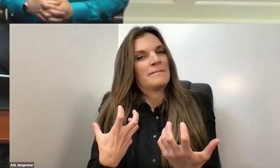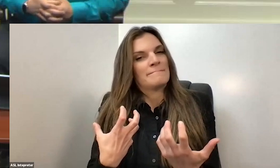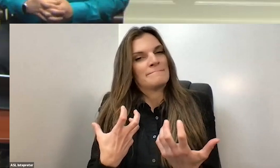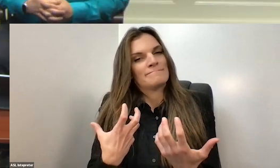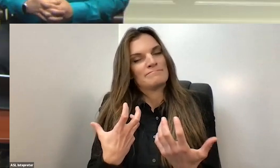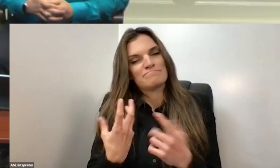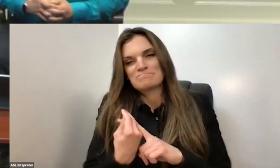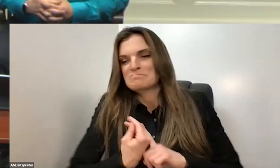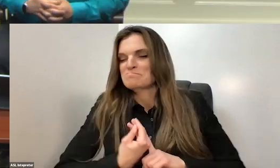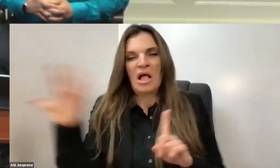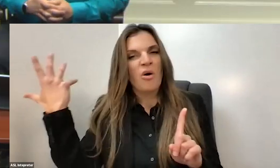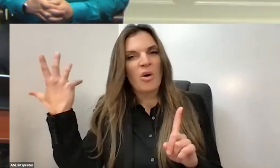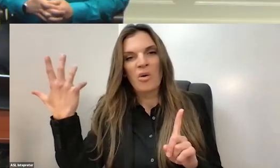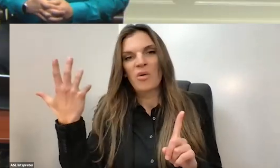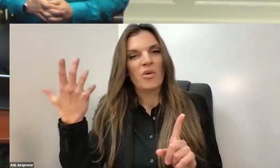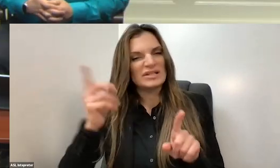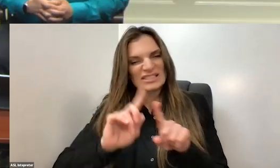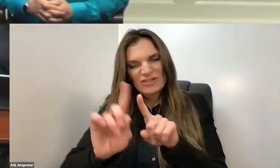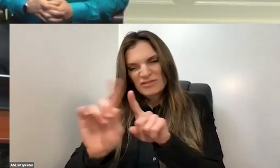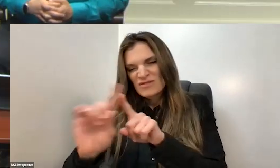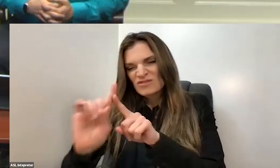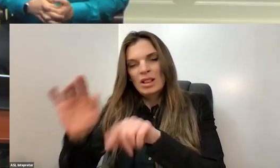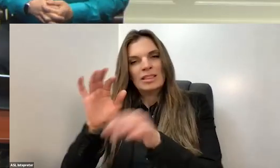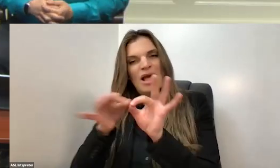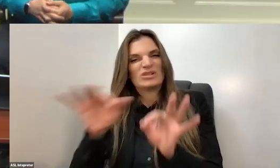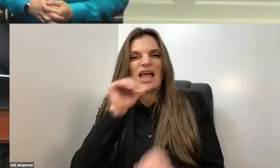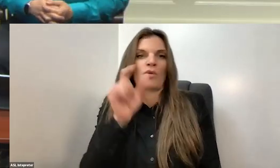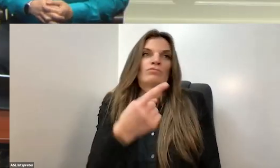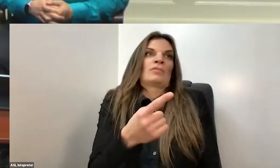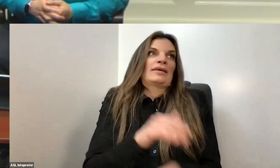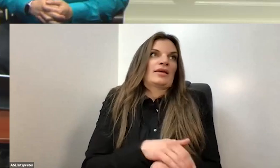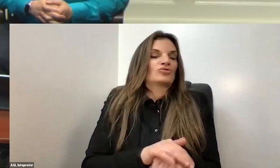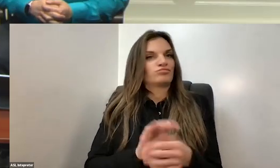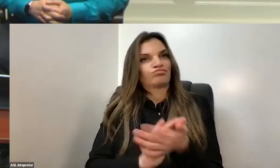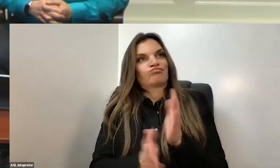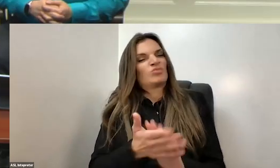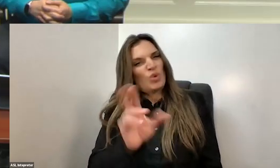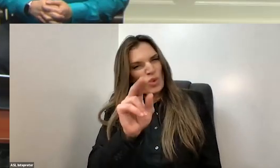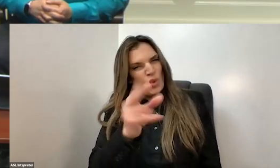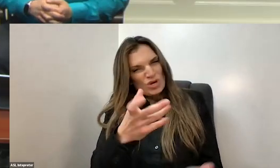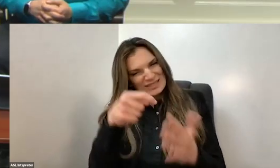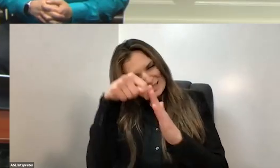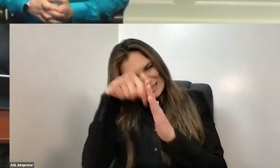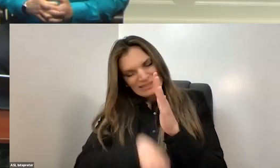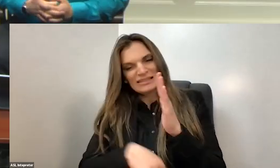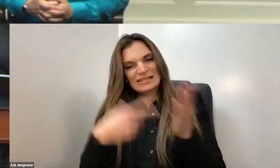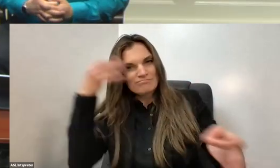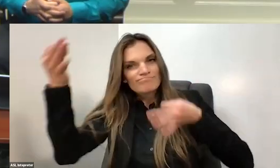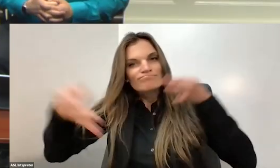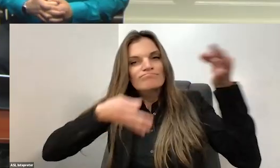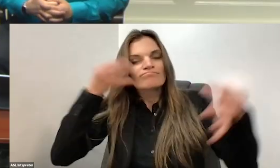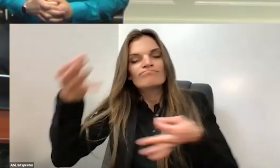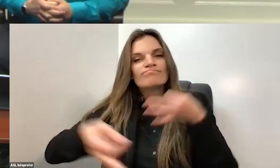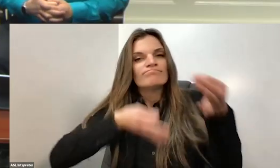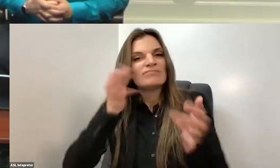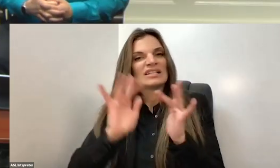many more sessions in languages other than English, talking about digital accessibility.